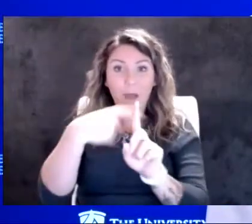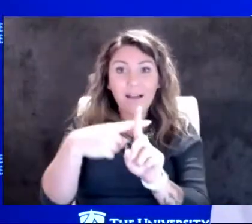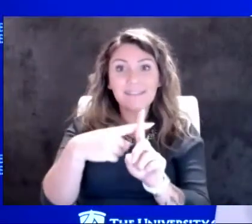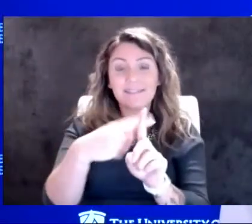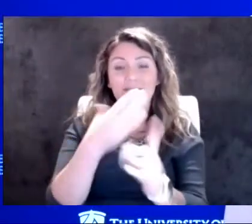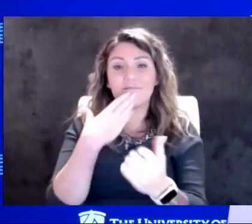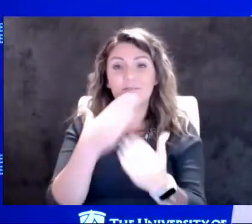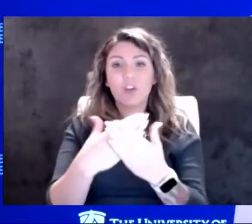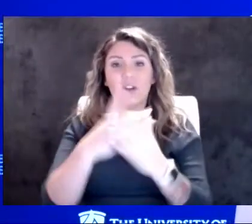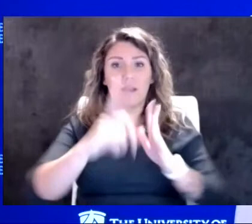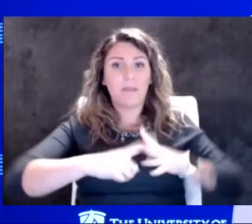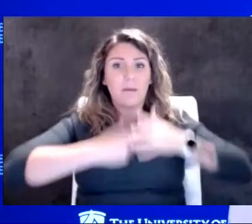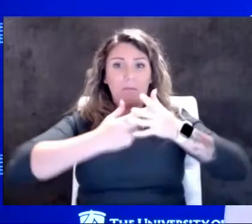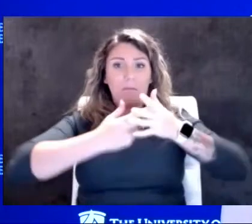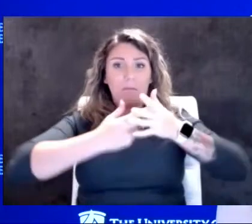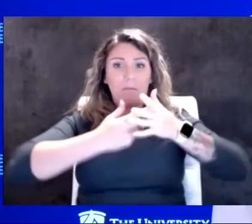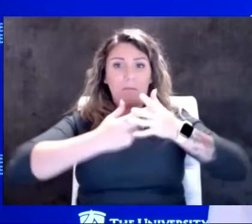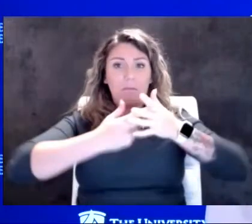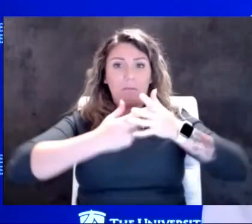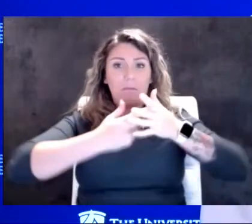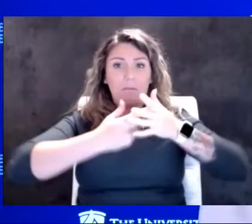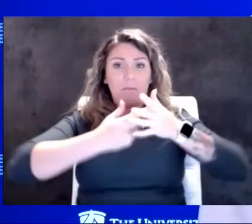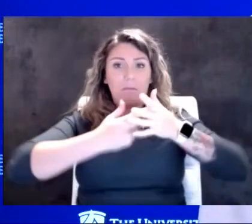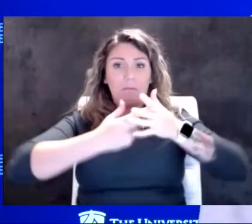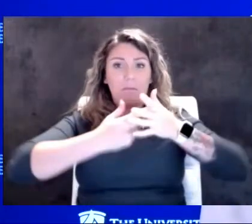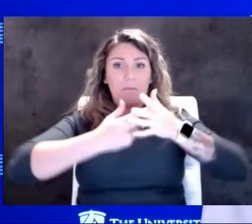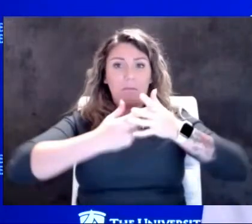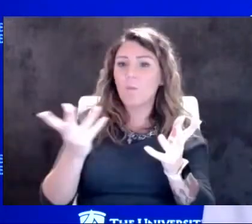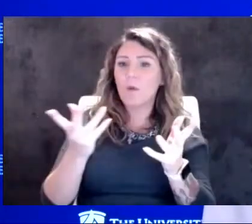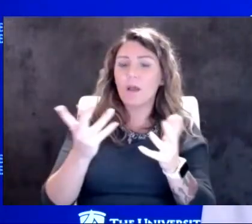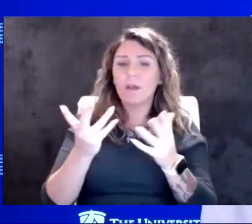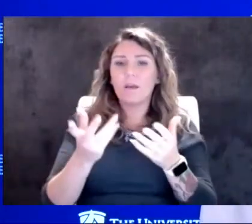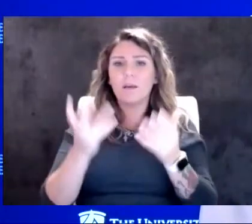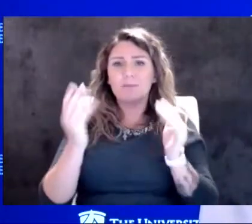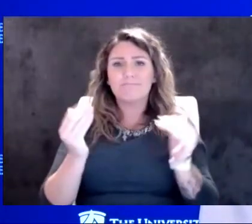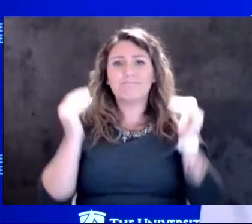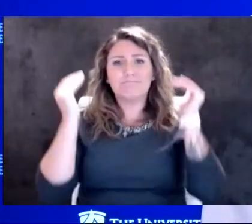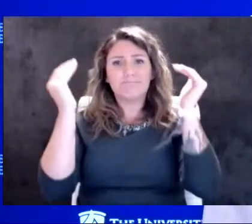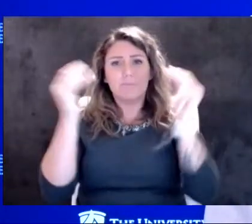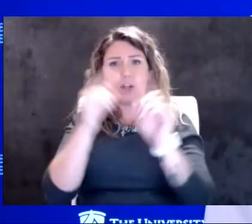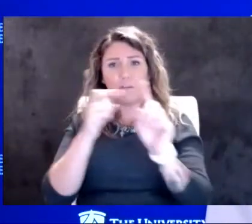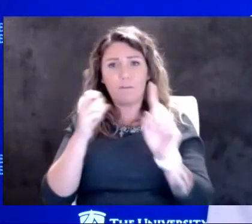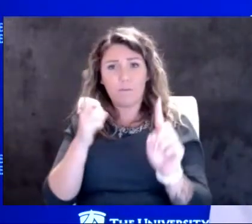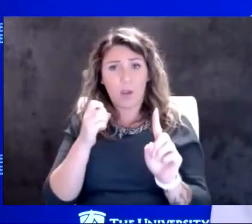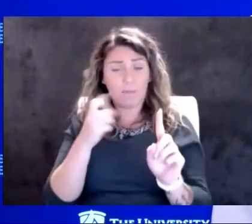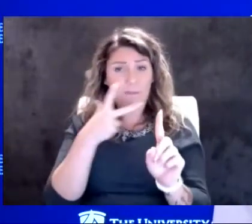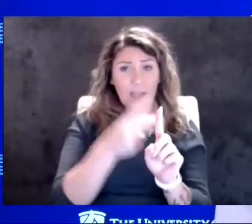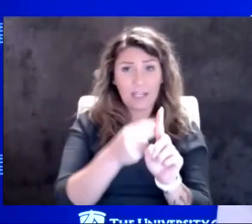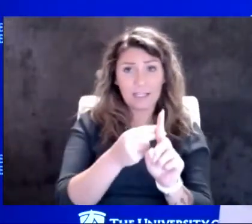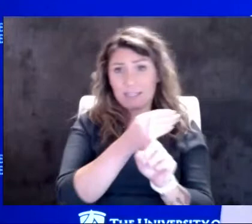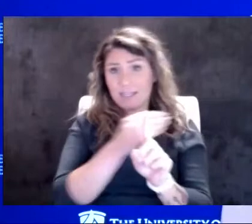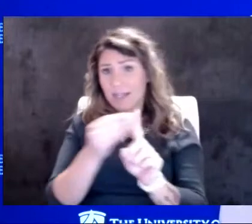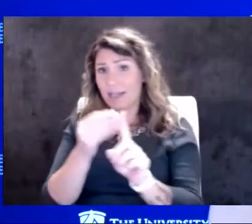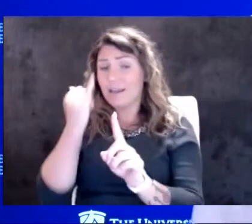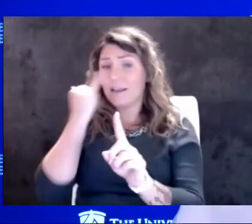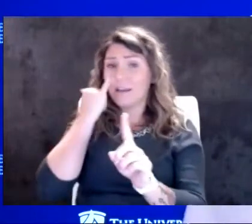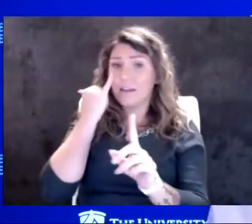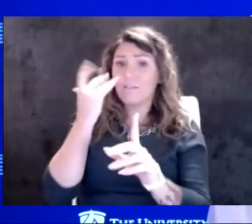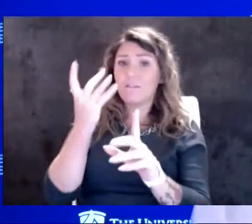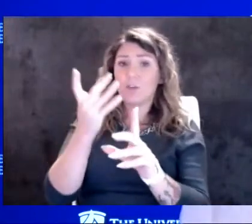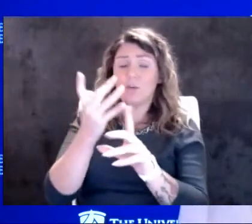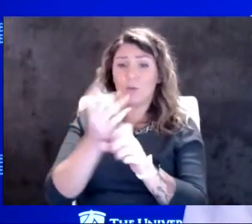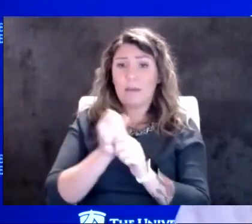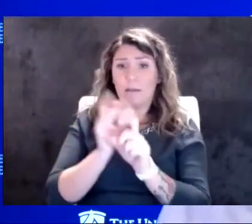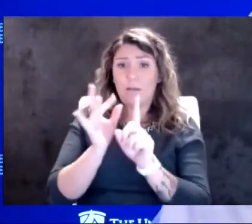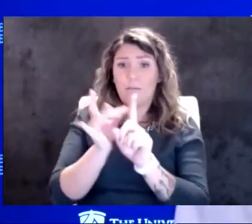vaccine, there's also been talk about that enhancement from getting the vaccine, and then if you get the infection, it's going to